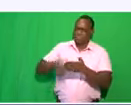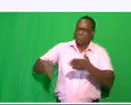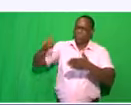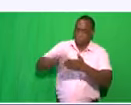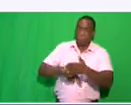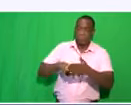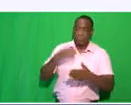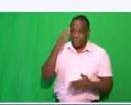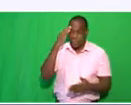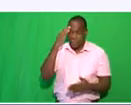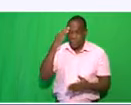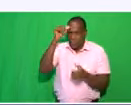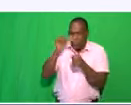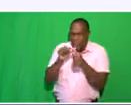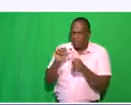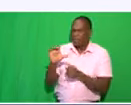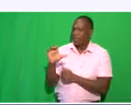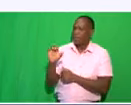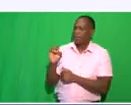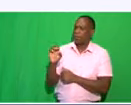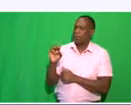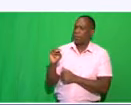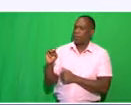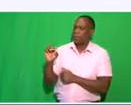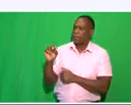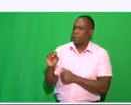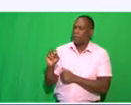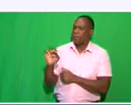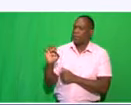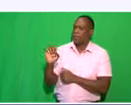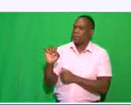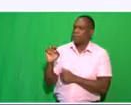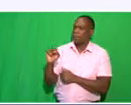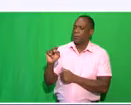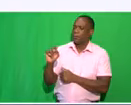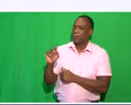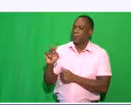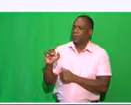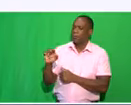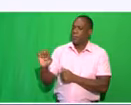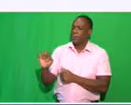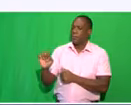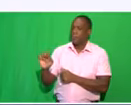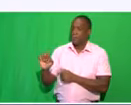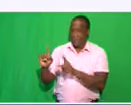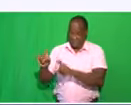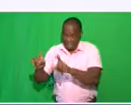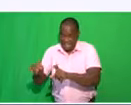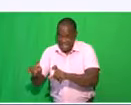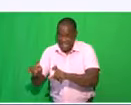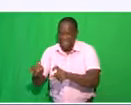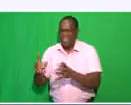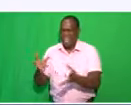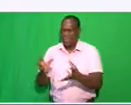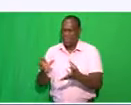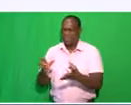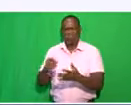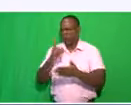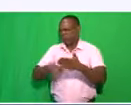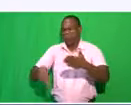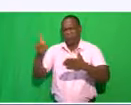when results would be coming out, there would be a significant amount of discussion surrounding the challenges that